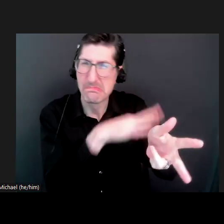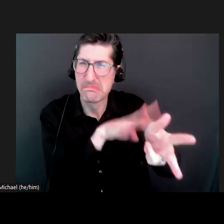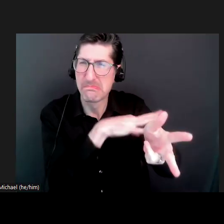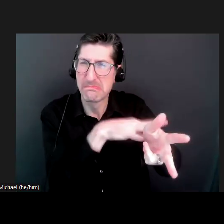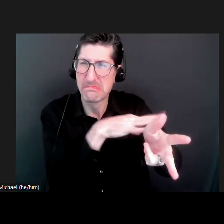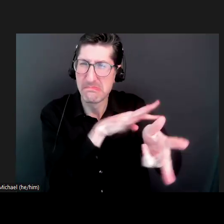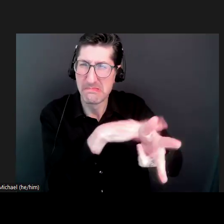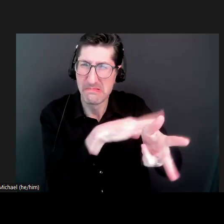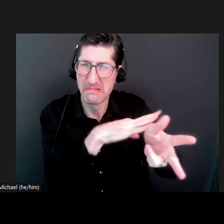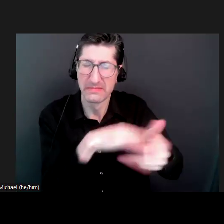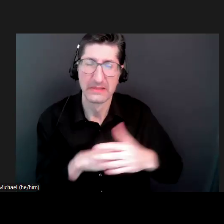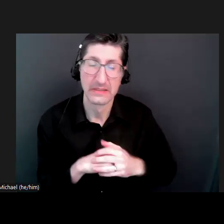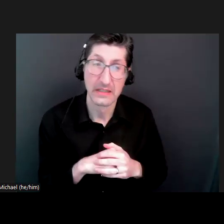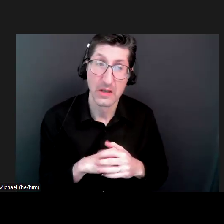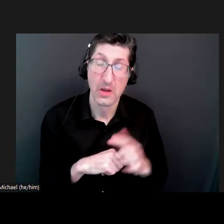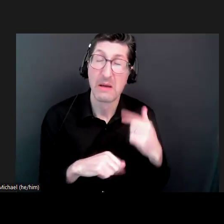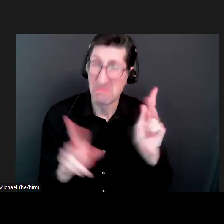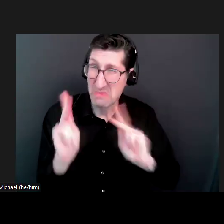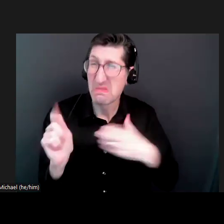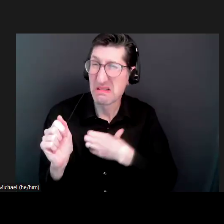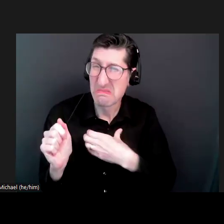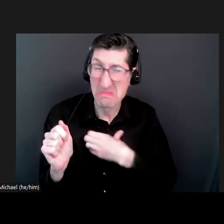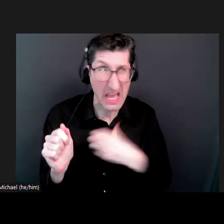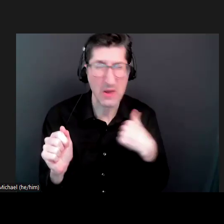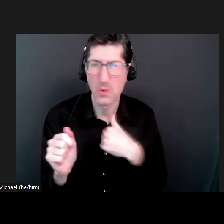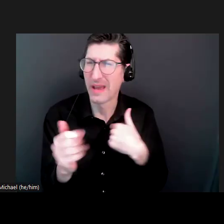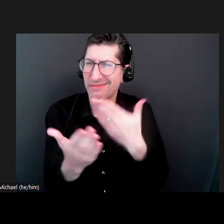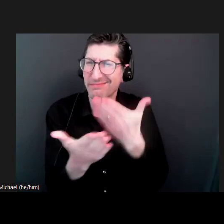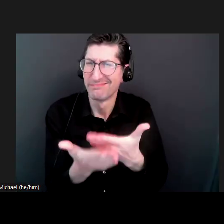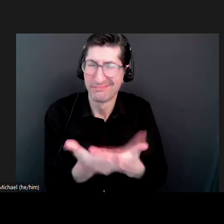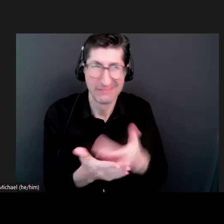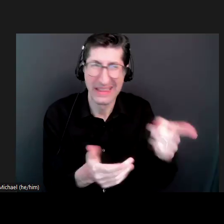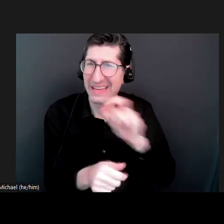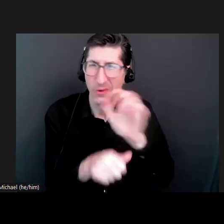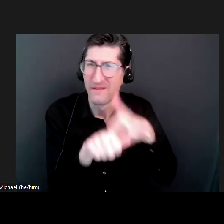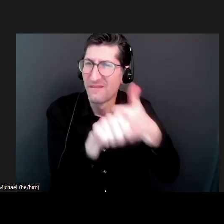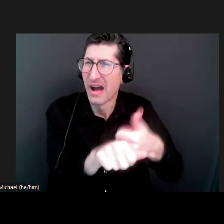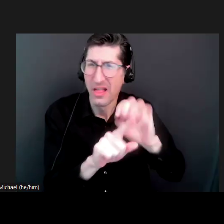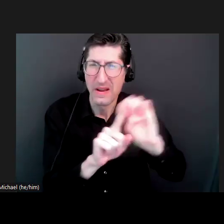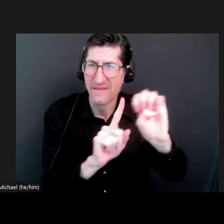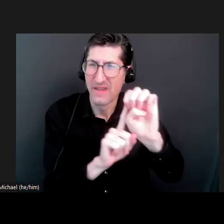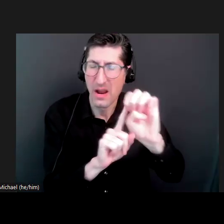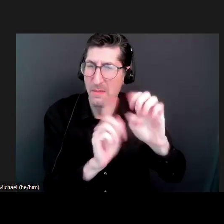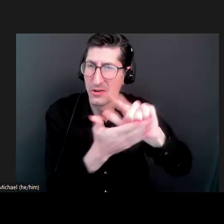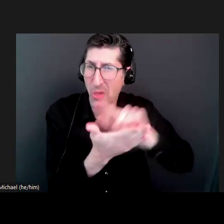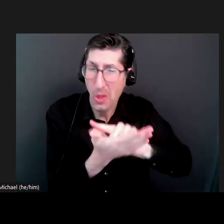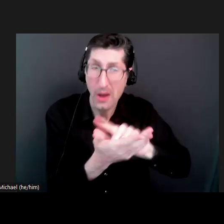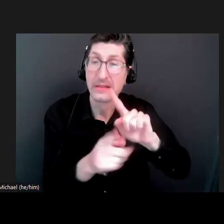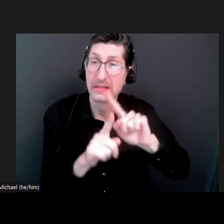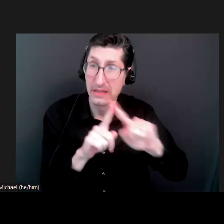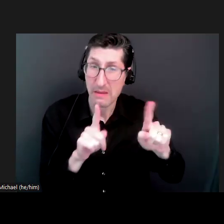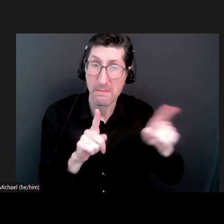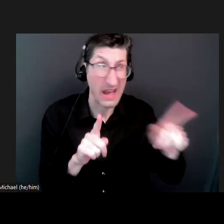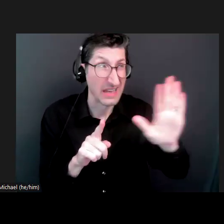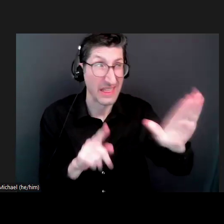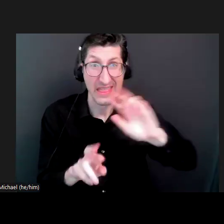Despite the numerous complaints and evidence of environmental noncompliance, we have seen inadequate responses from